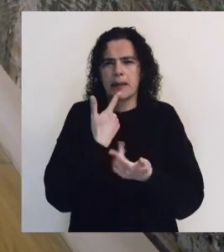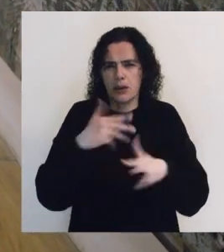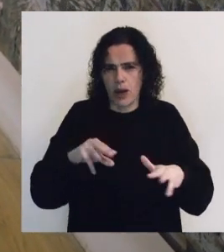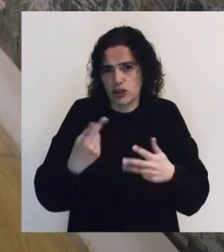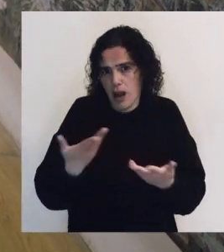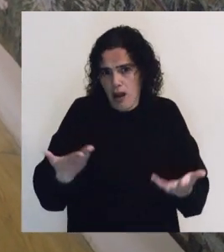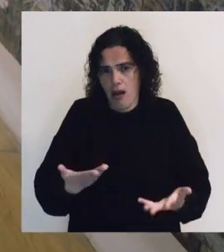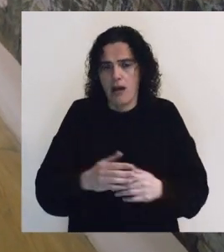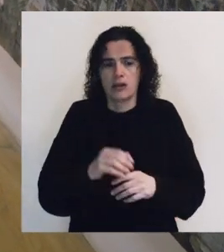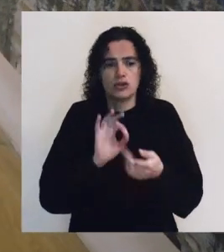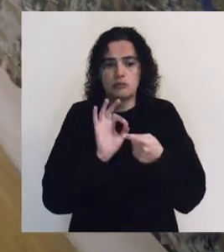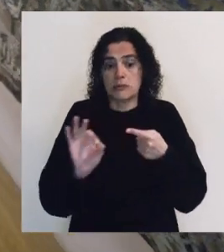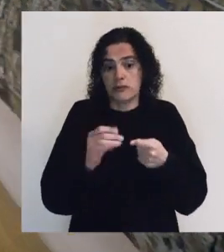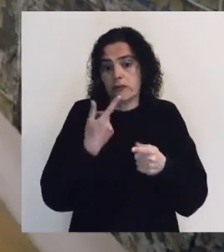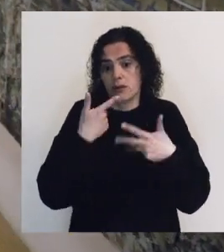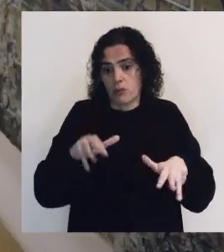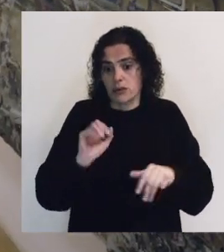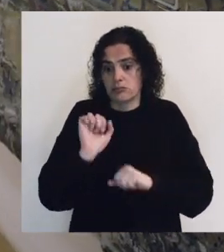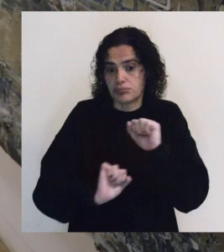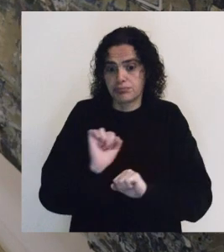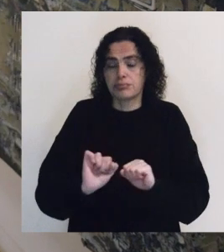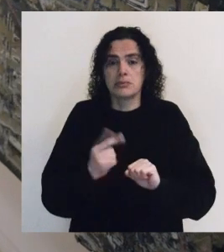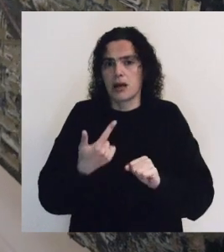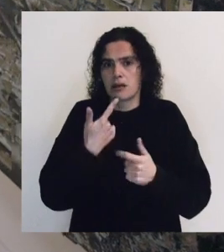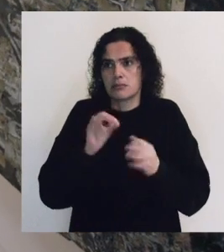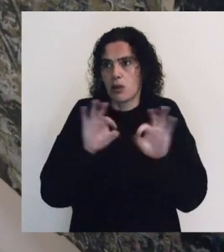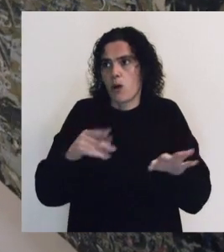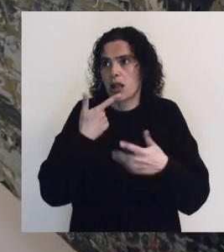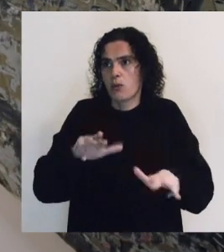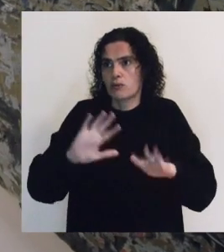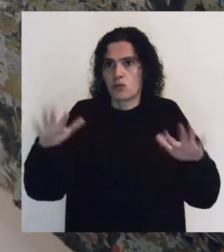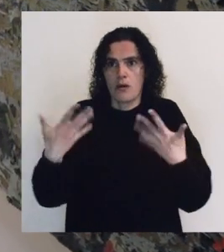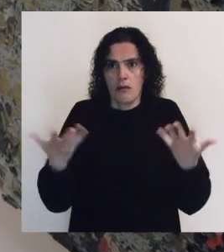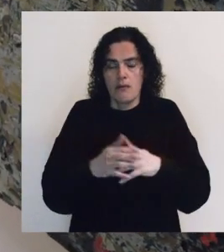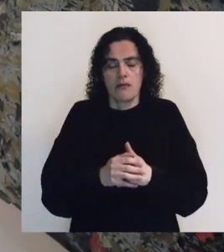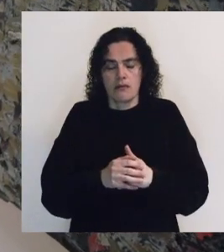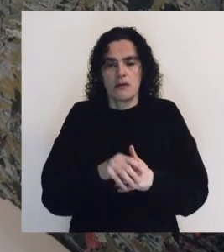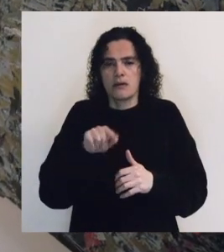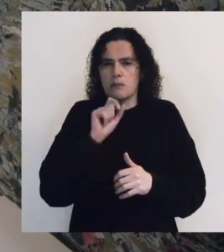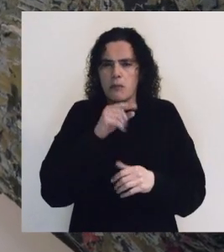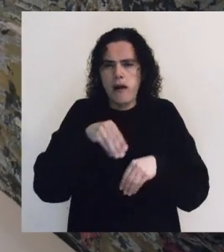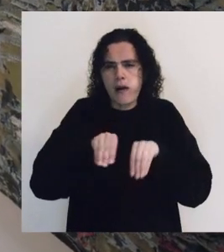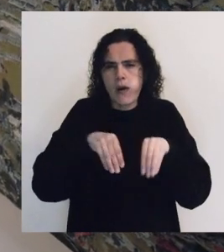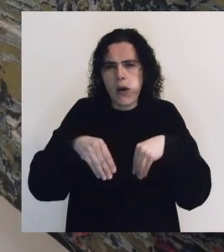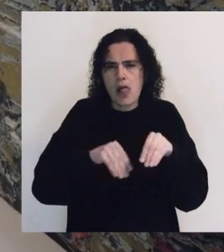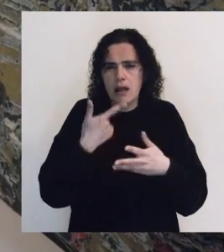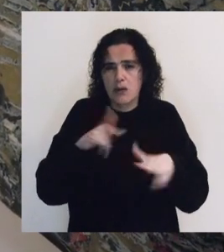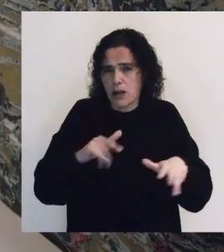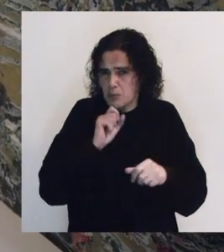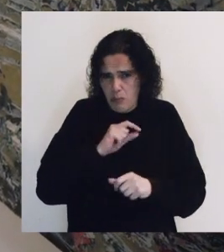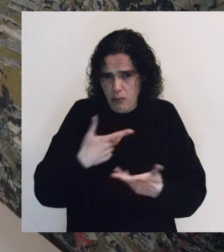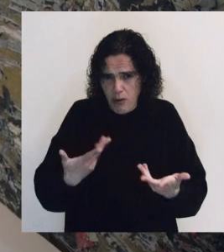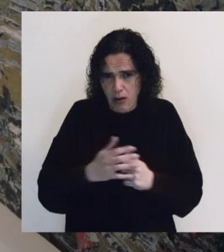is a language, a specific language, and as every language, you can manipulate